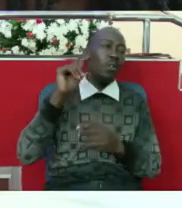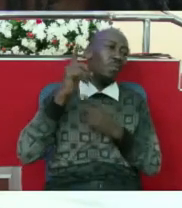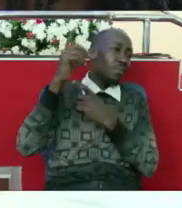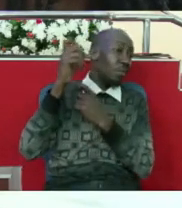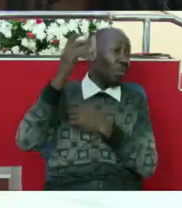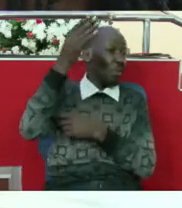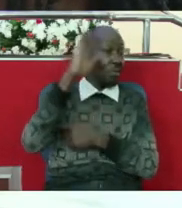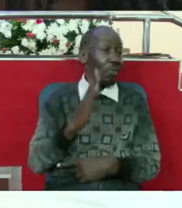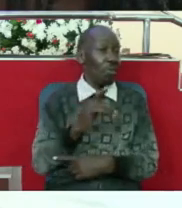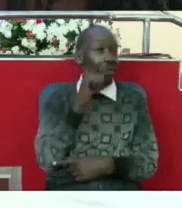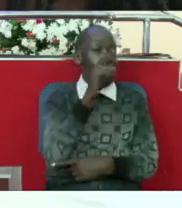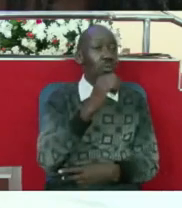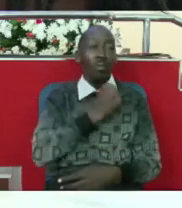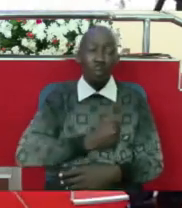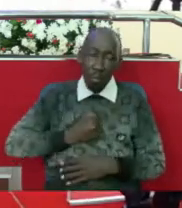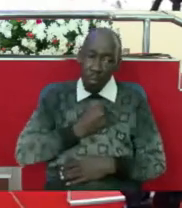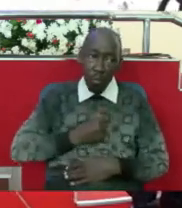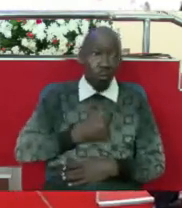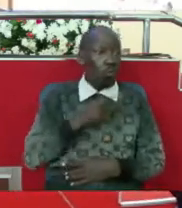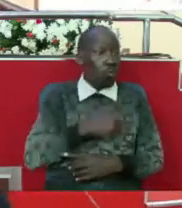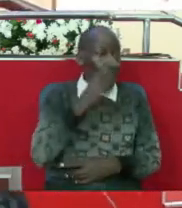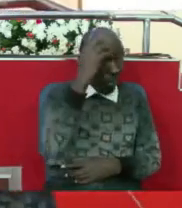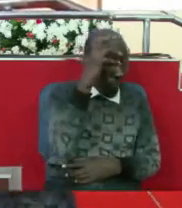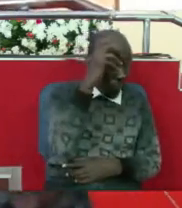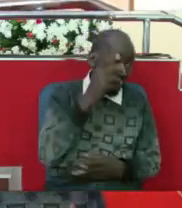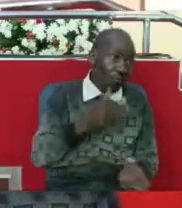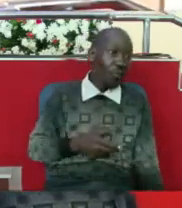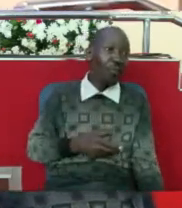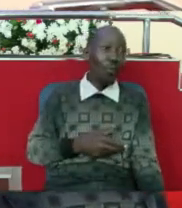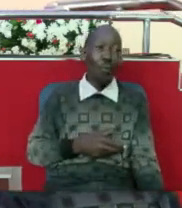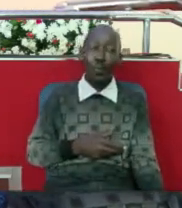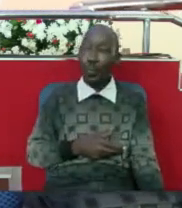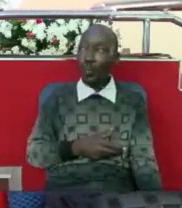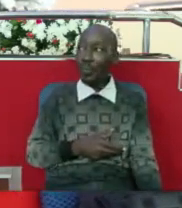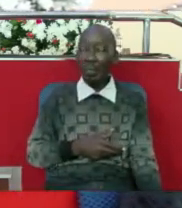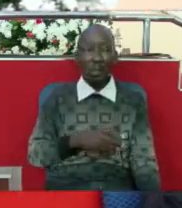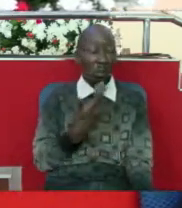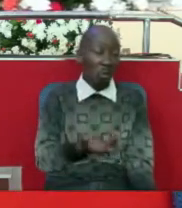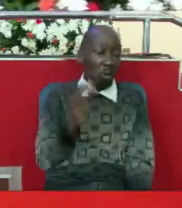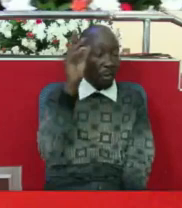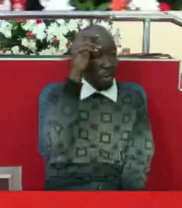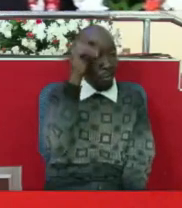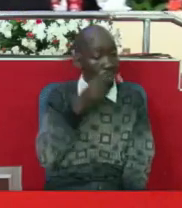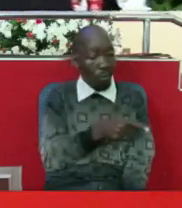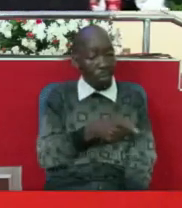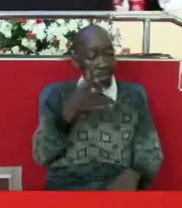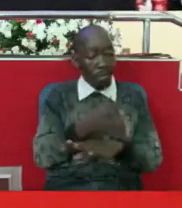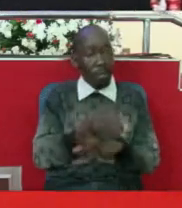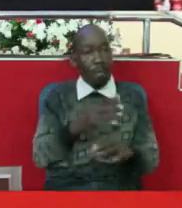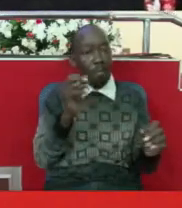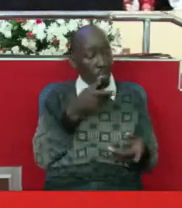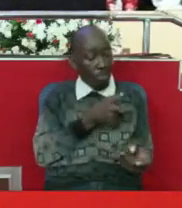And you apologize to the devil. Oh, devil, we've been blaming you for so many